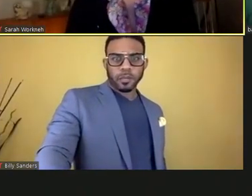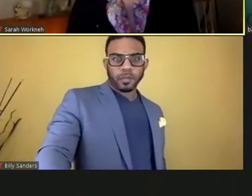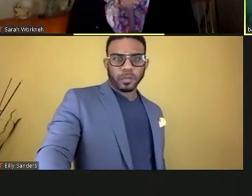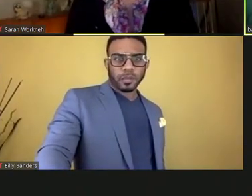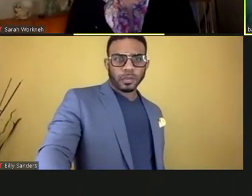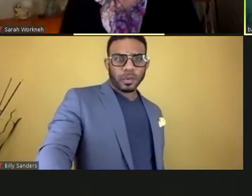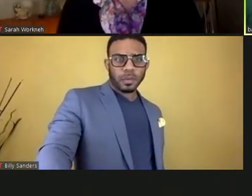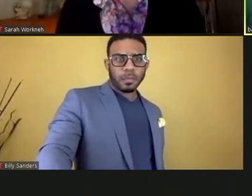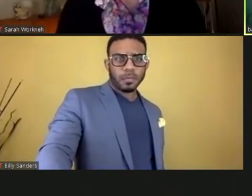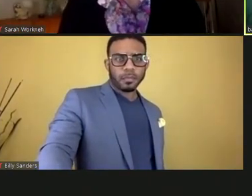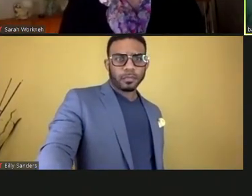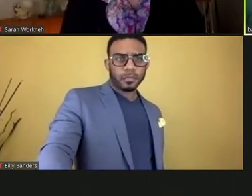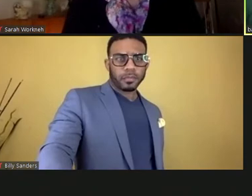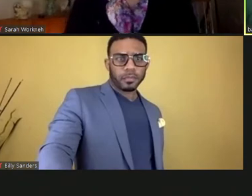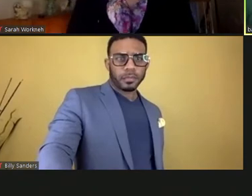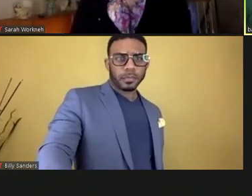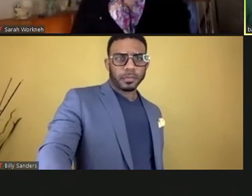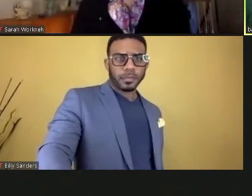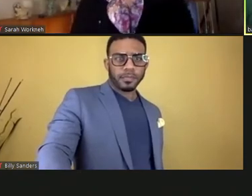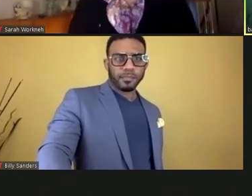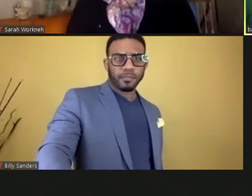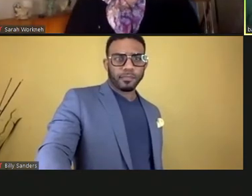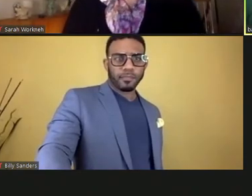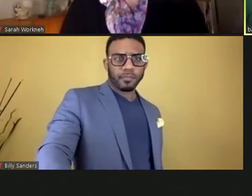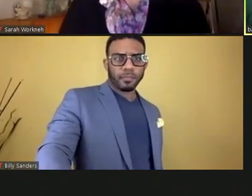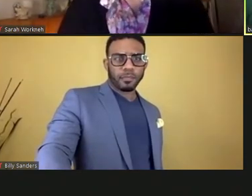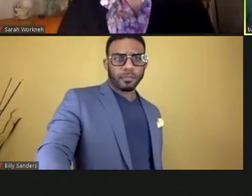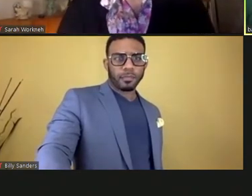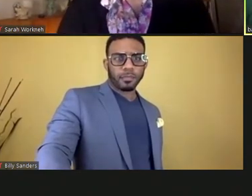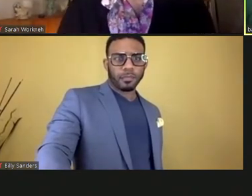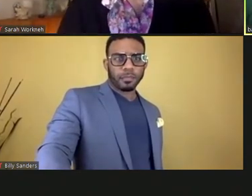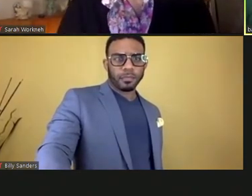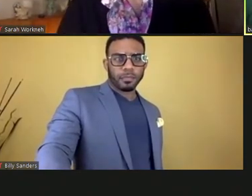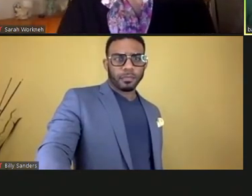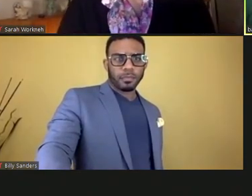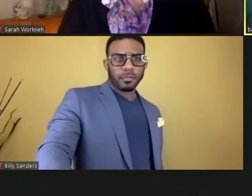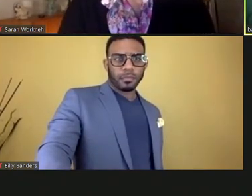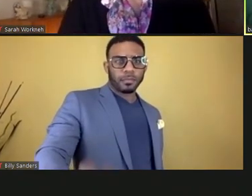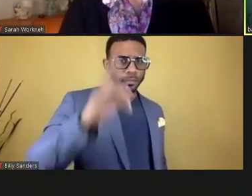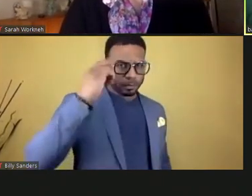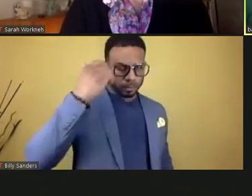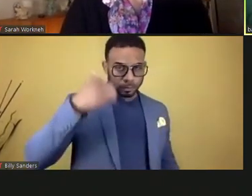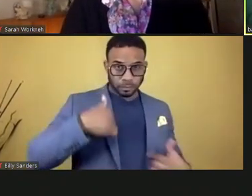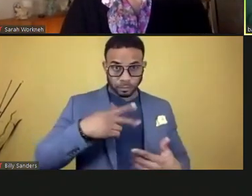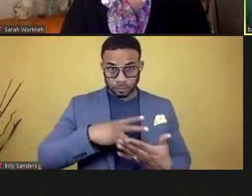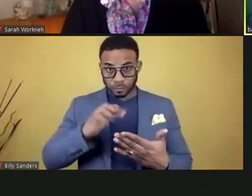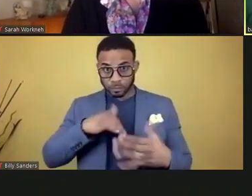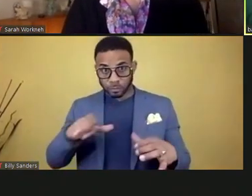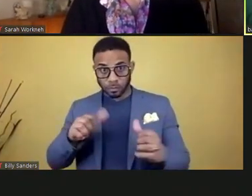And I think for me and this project that we're doing with